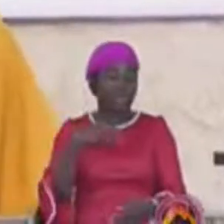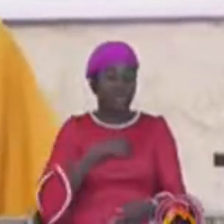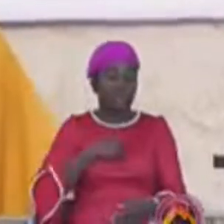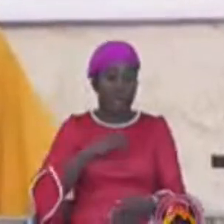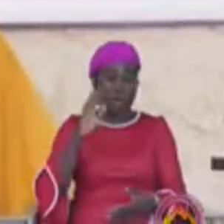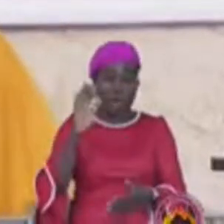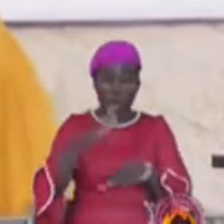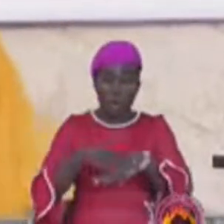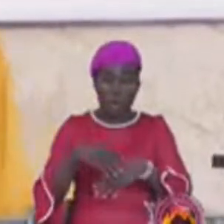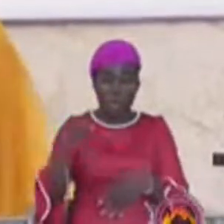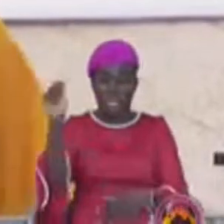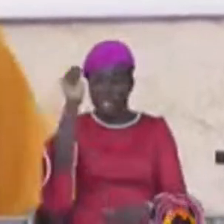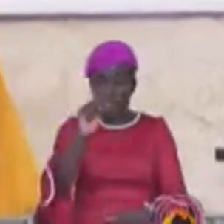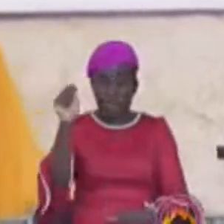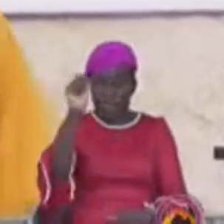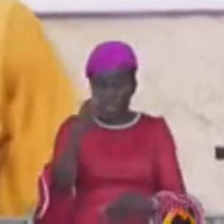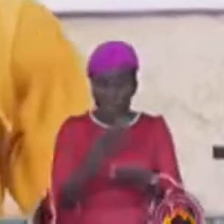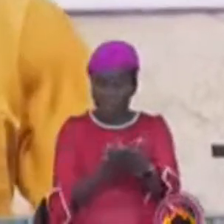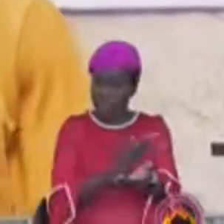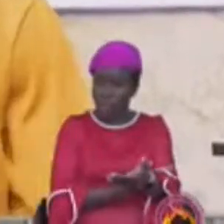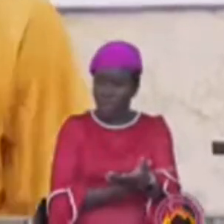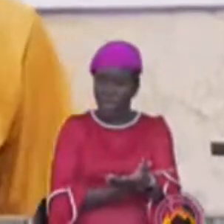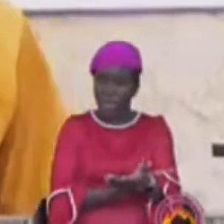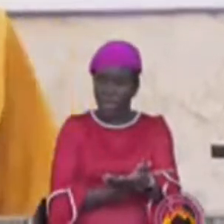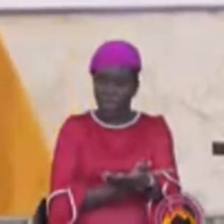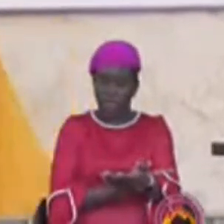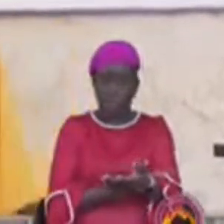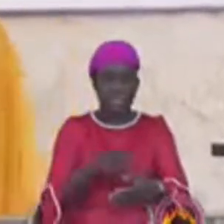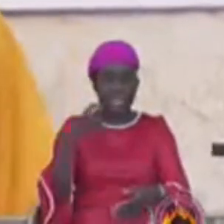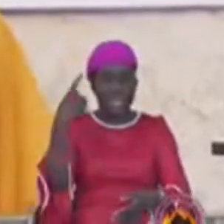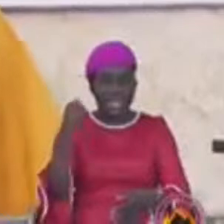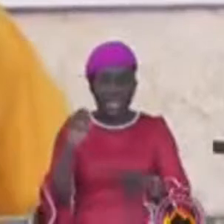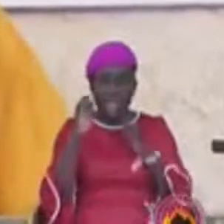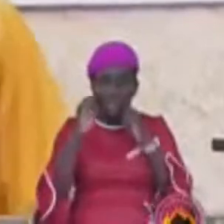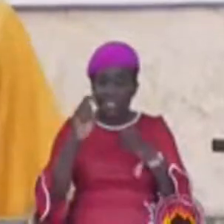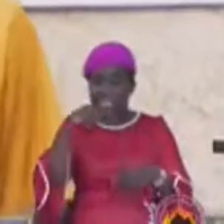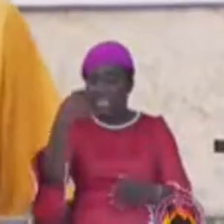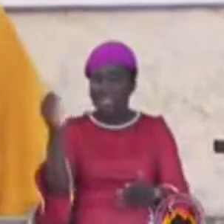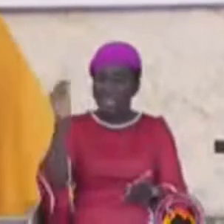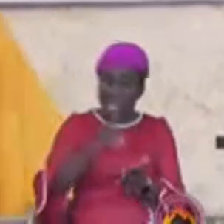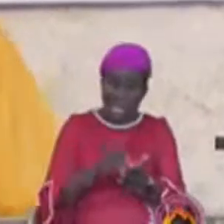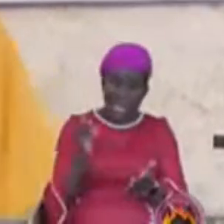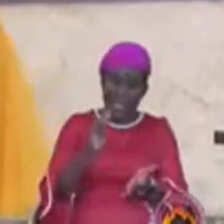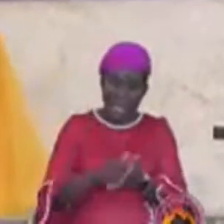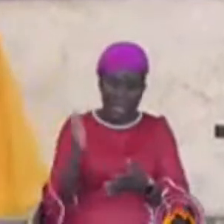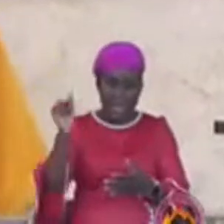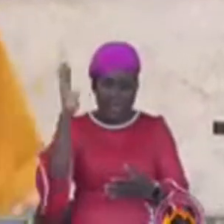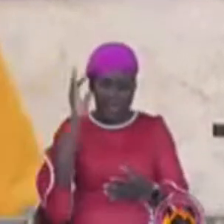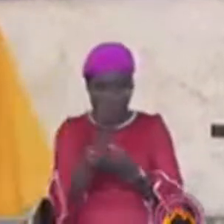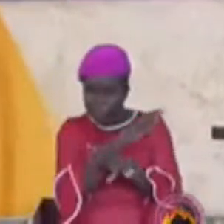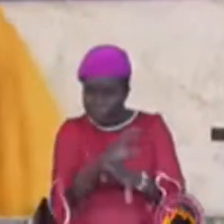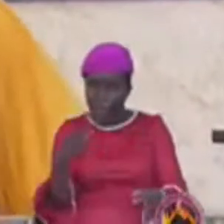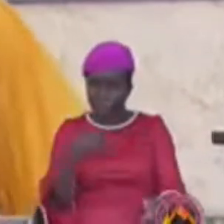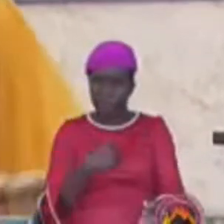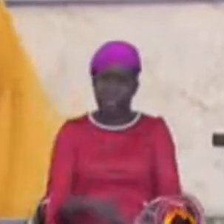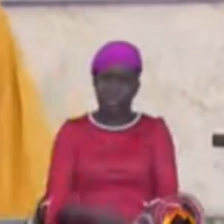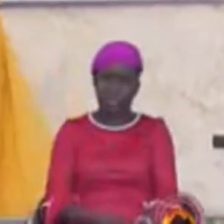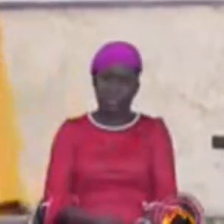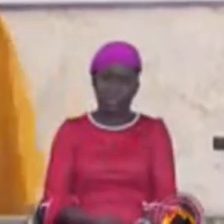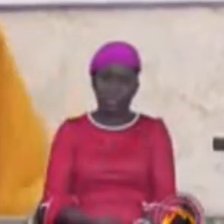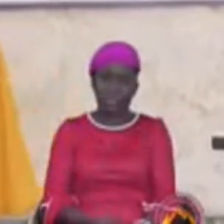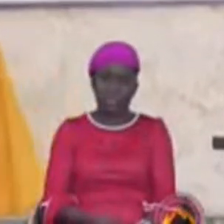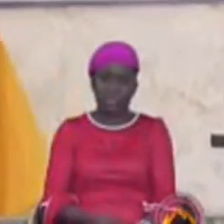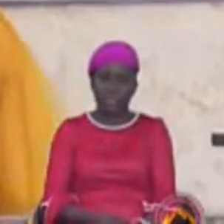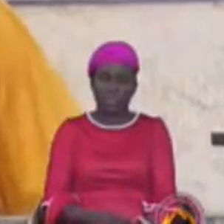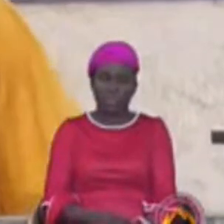ko ma fi mi le layo atalafia ko pe ti woman yen ma lo IPO pelu DP yen wa ni ko lo pe mi bota ni pe olohun ni